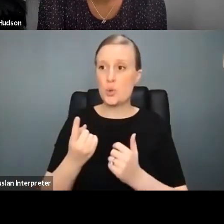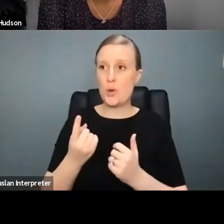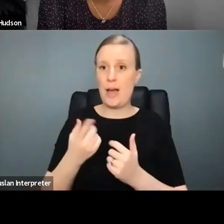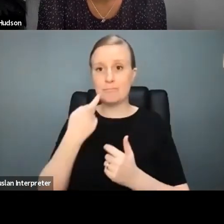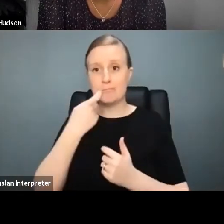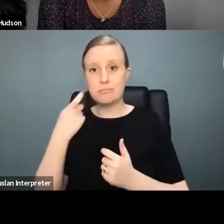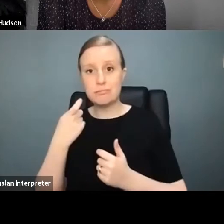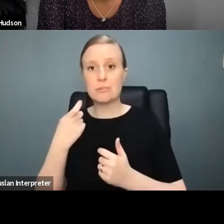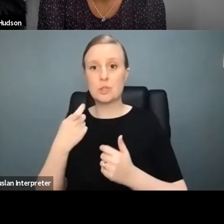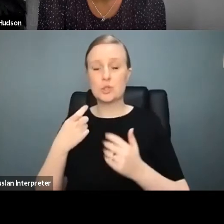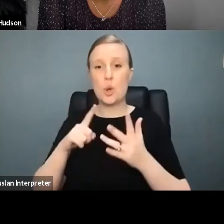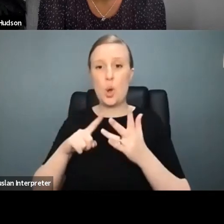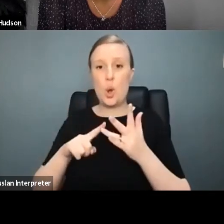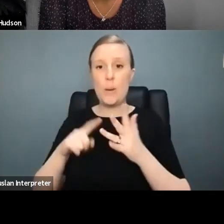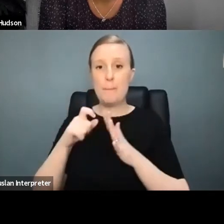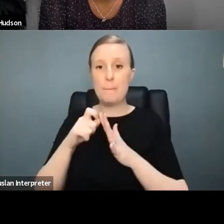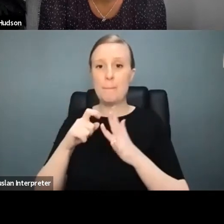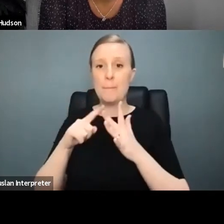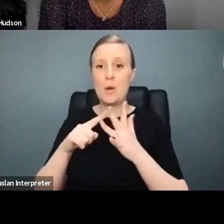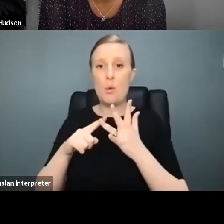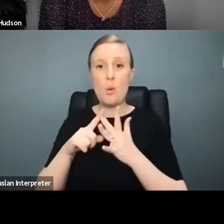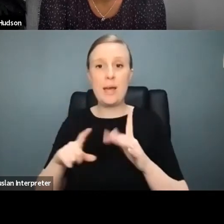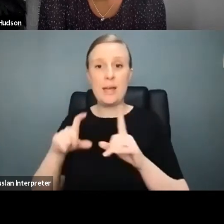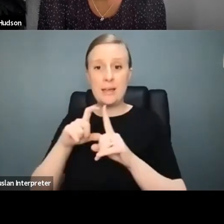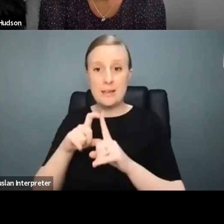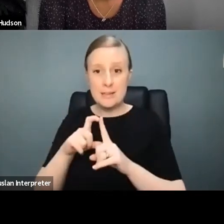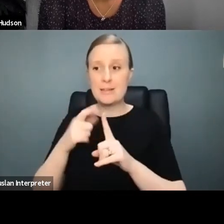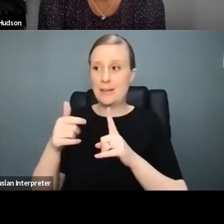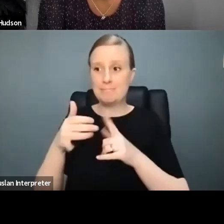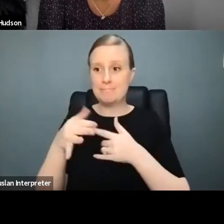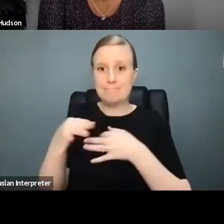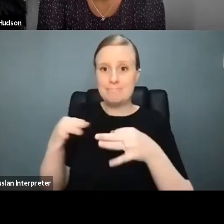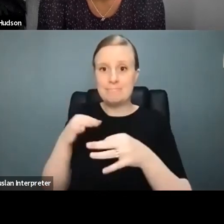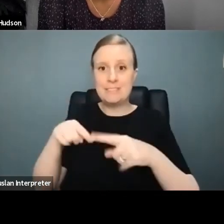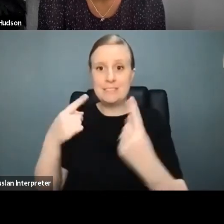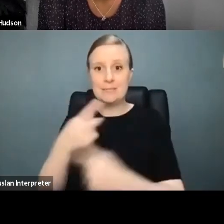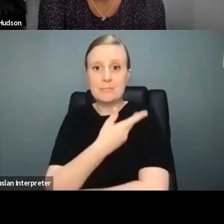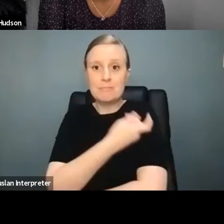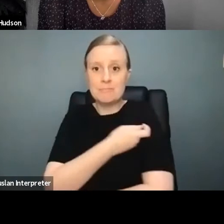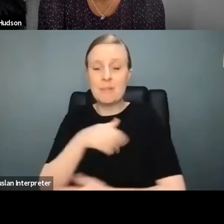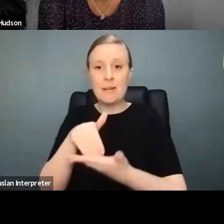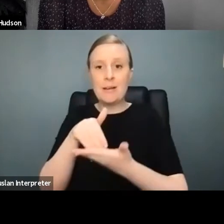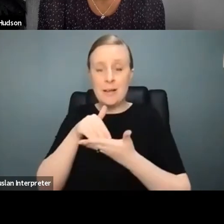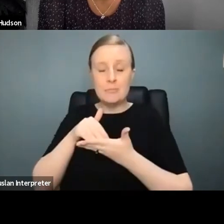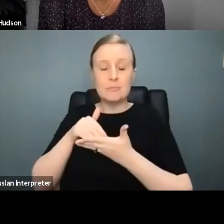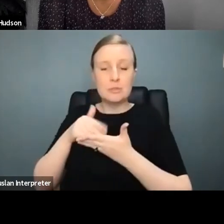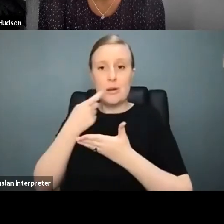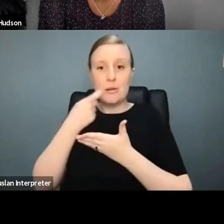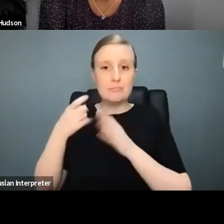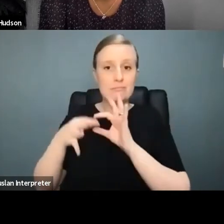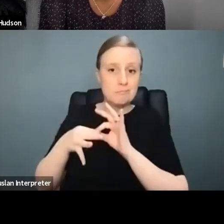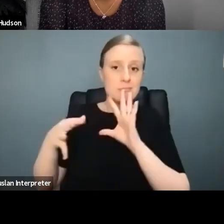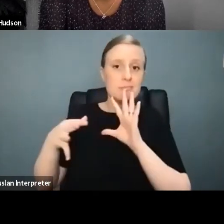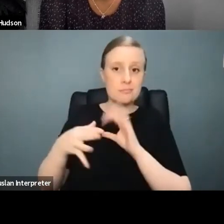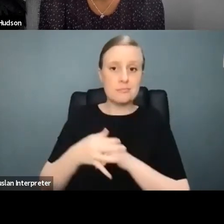works well, and that, as you say, they're in a good position to manage that among all the other things that are going on, whether that's